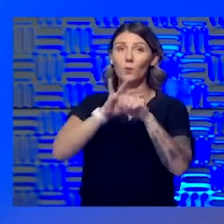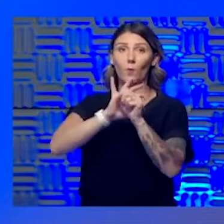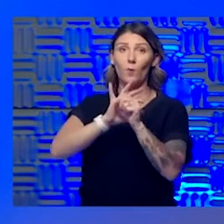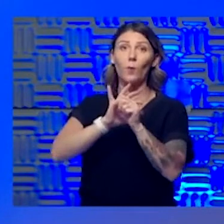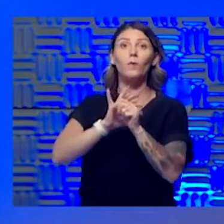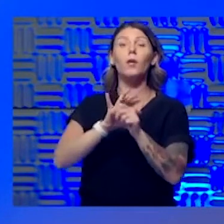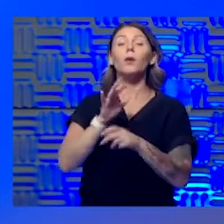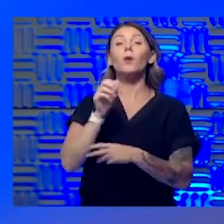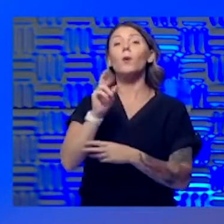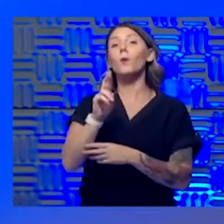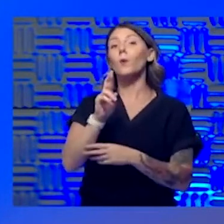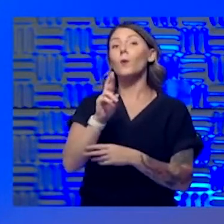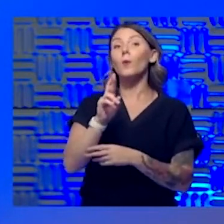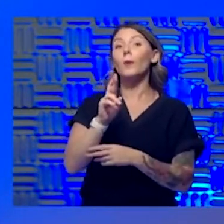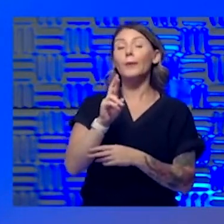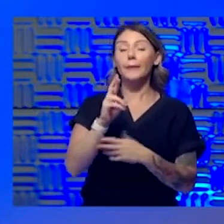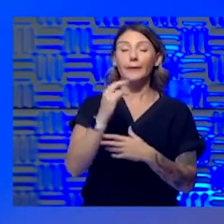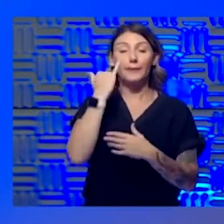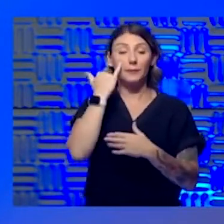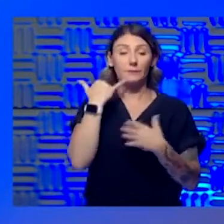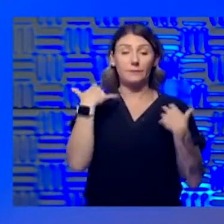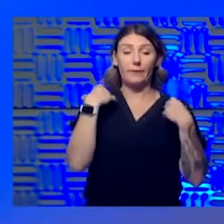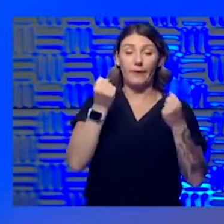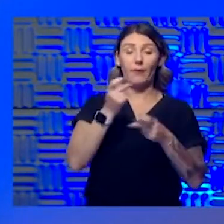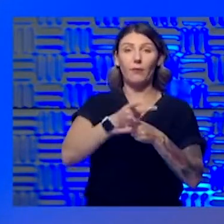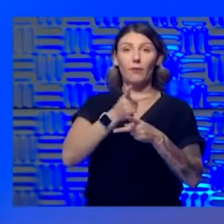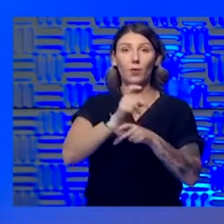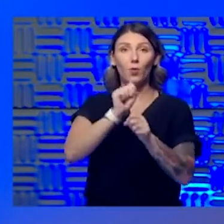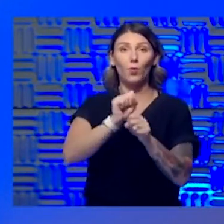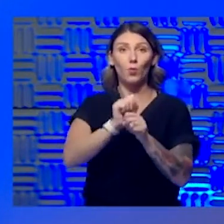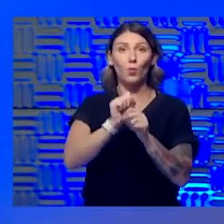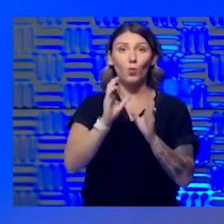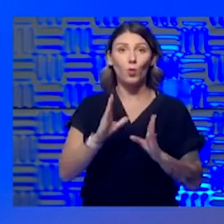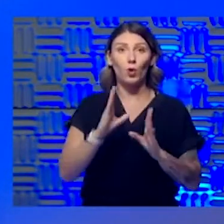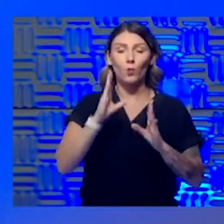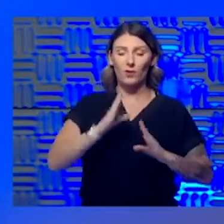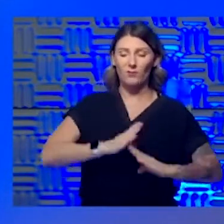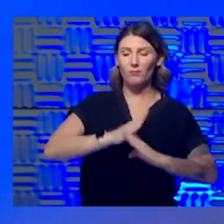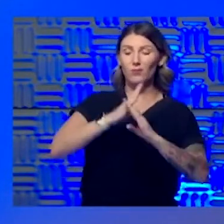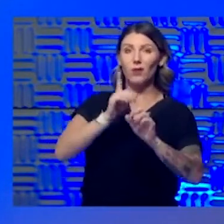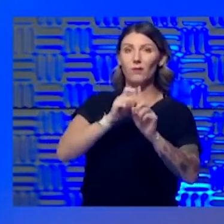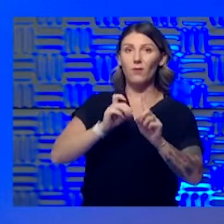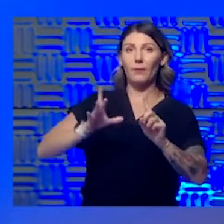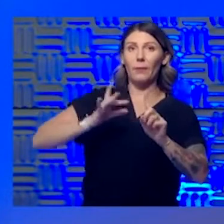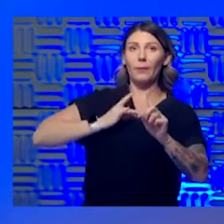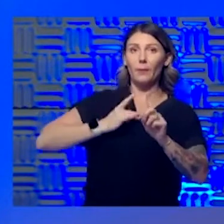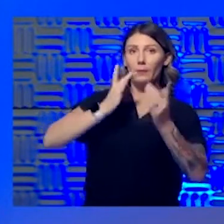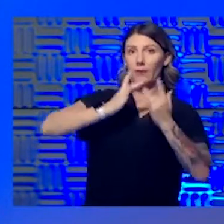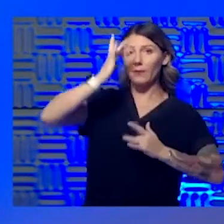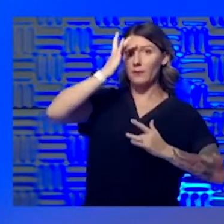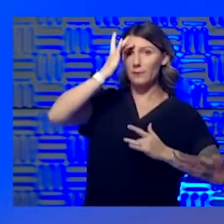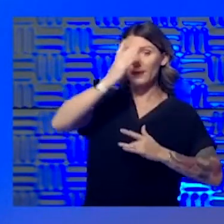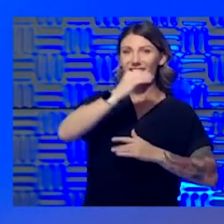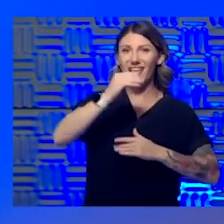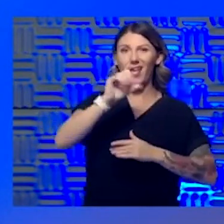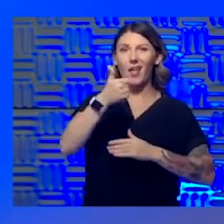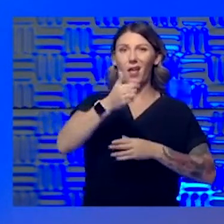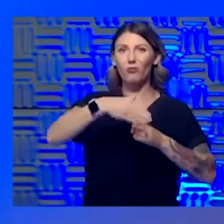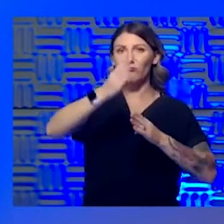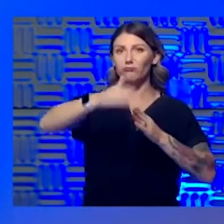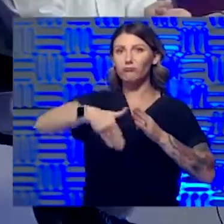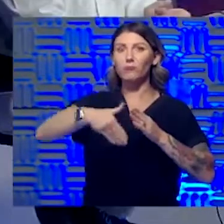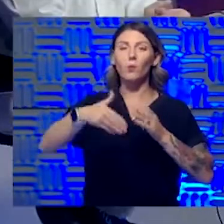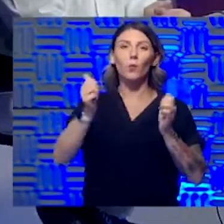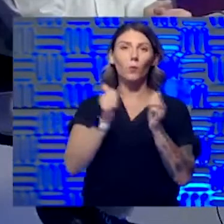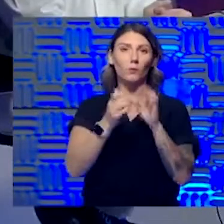healthcare worker, will this protect you from getting the disease and protect you from all the other outcomes that come with the disease as